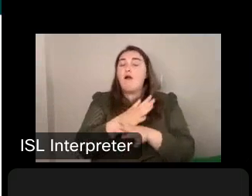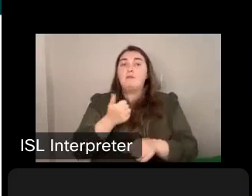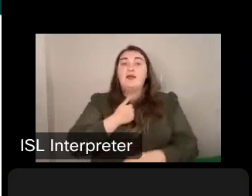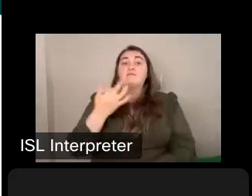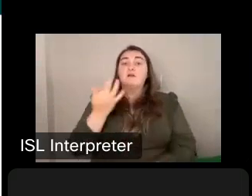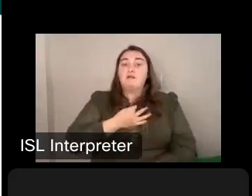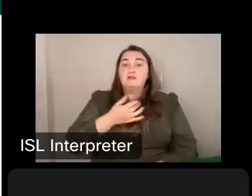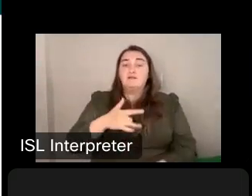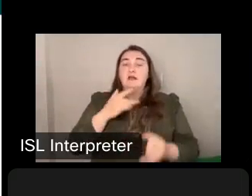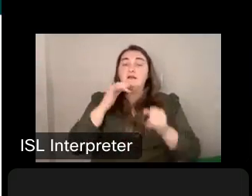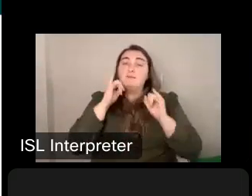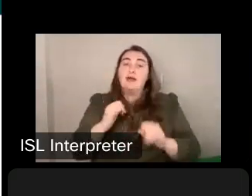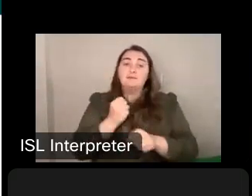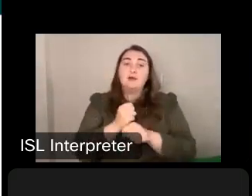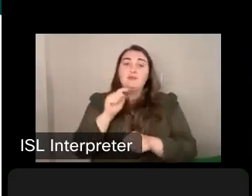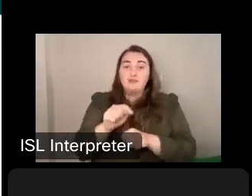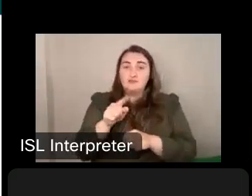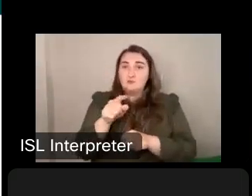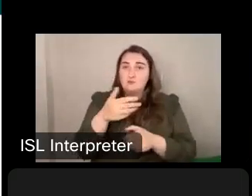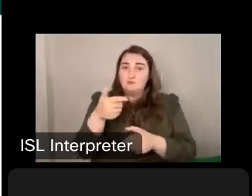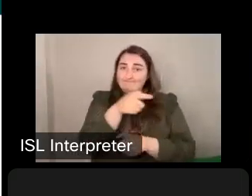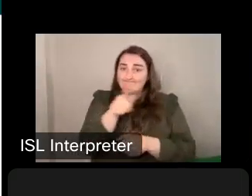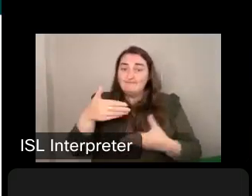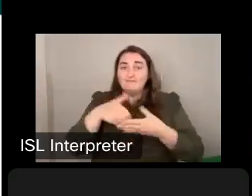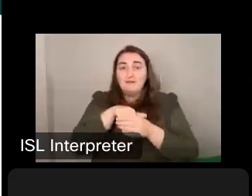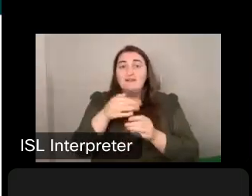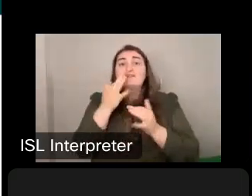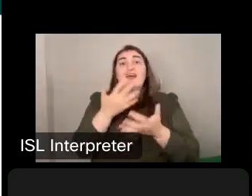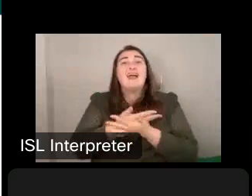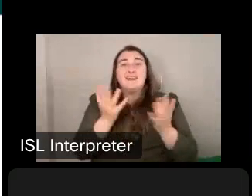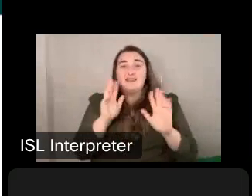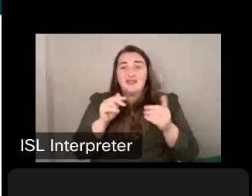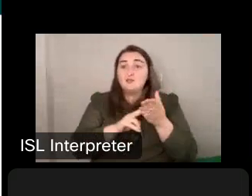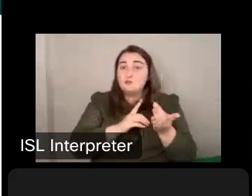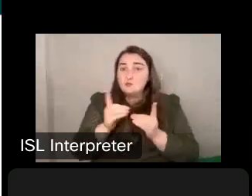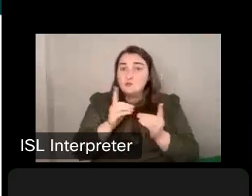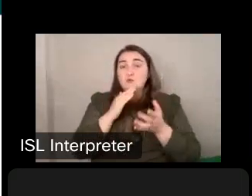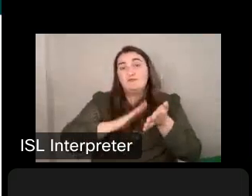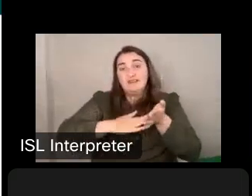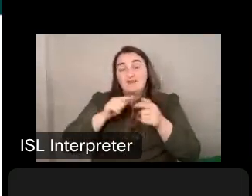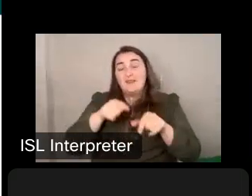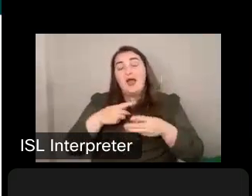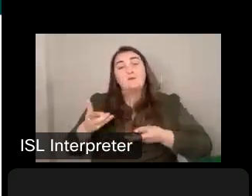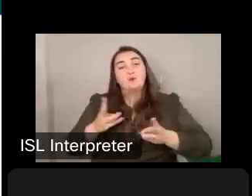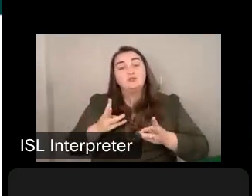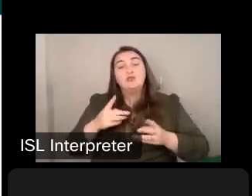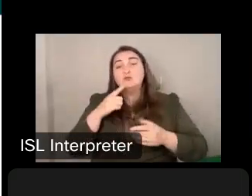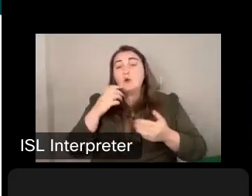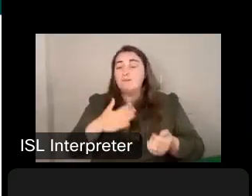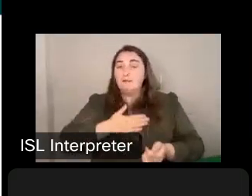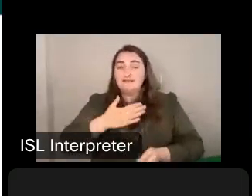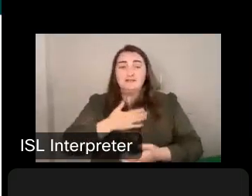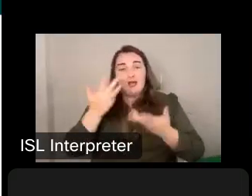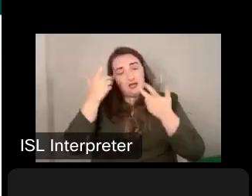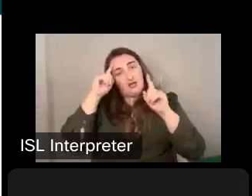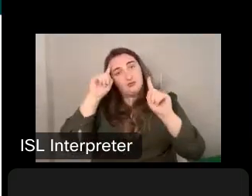very bad about this to get you involved. If there was anything I could do to mend this, I would do it. I'm very upset and don't know what